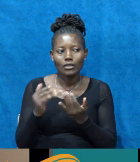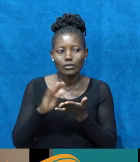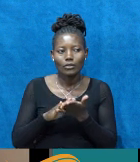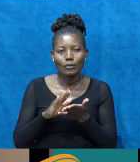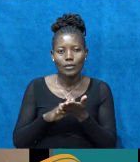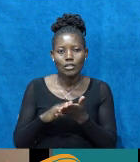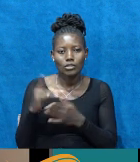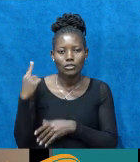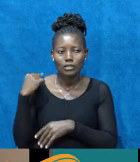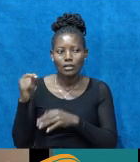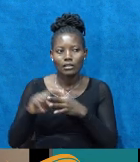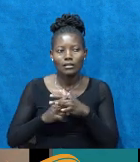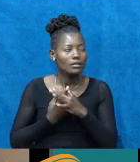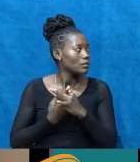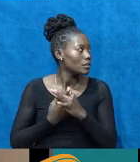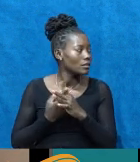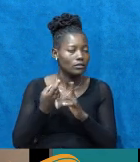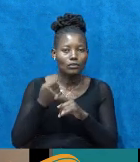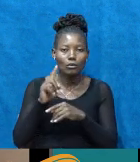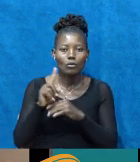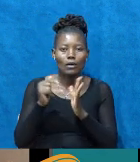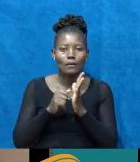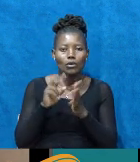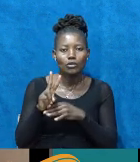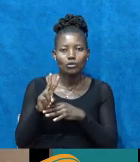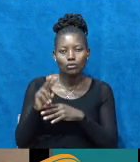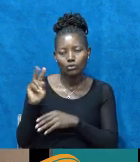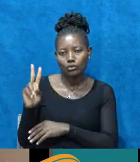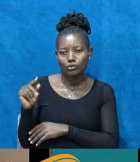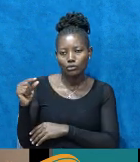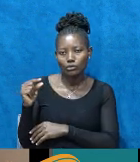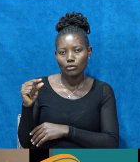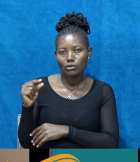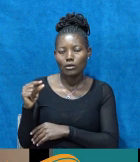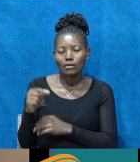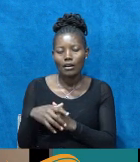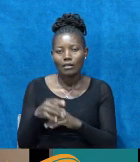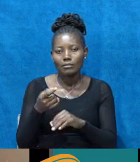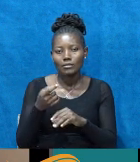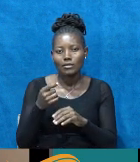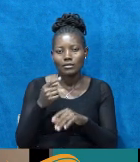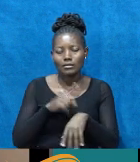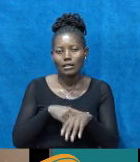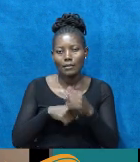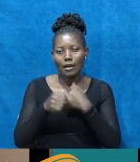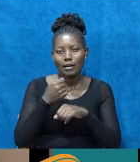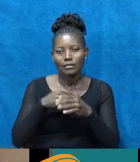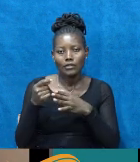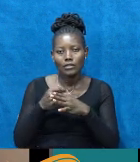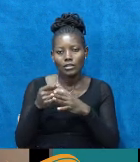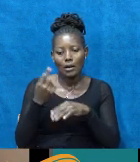of injury and up to the point where the athlete is now coming from injury to returning to training. So